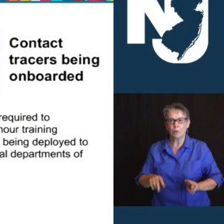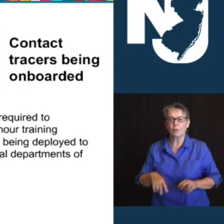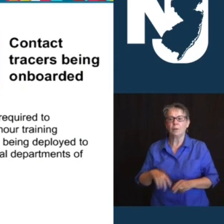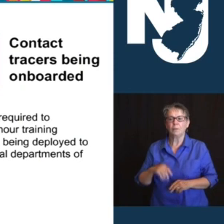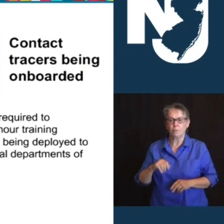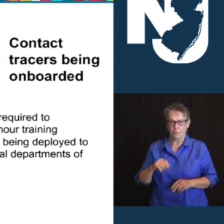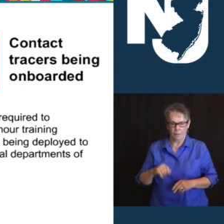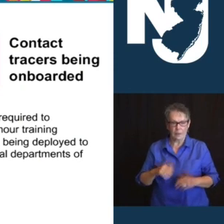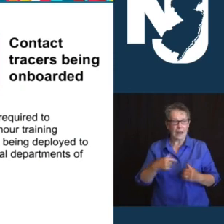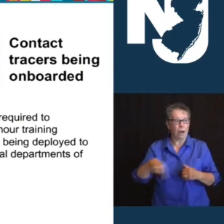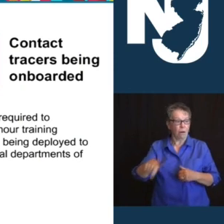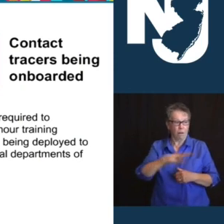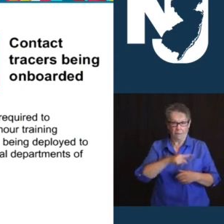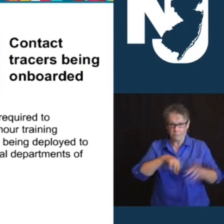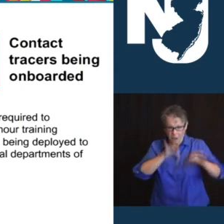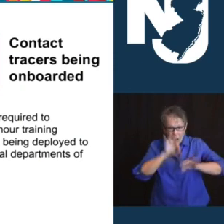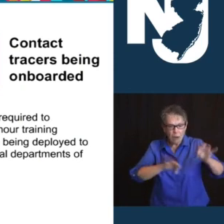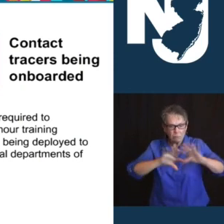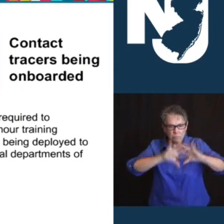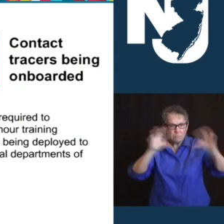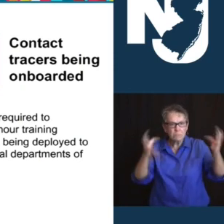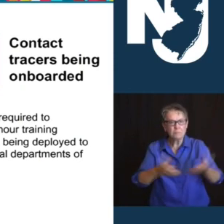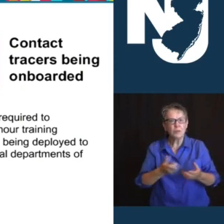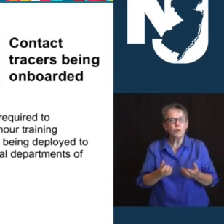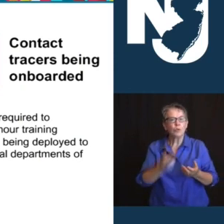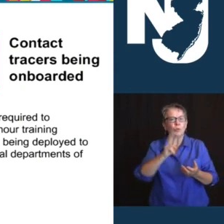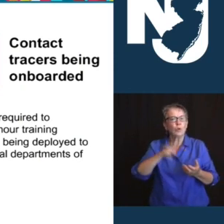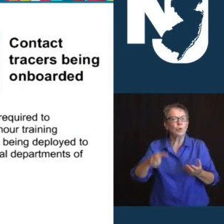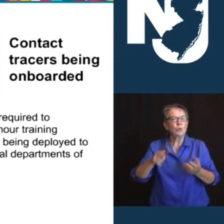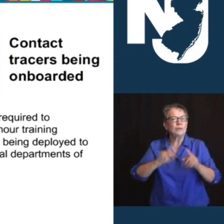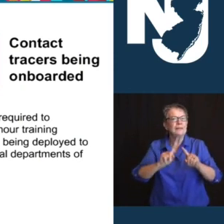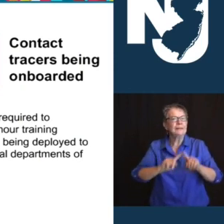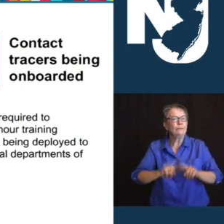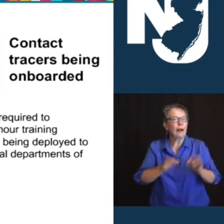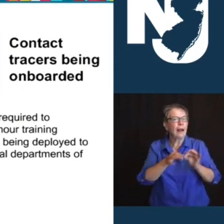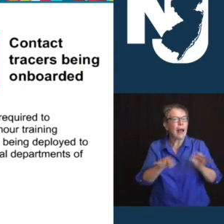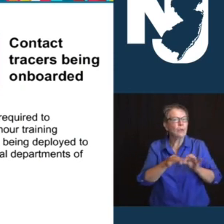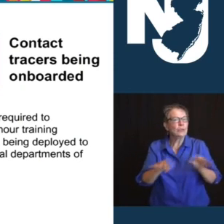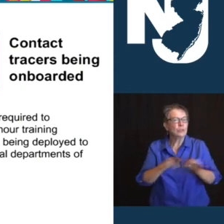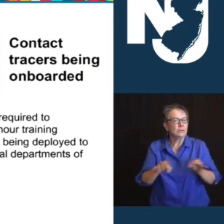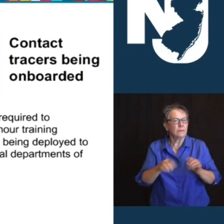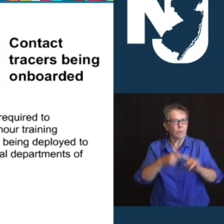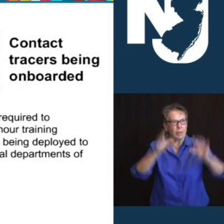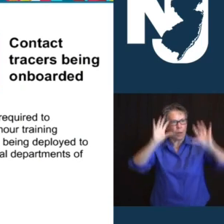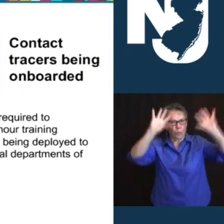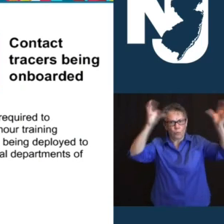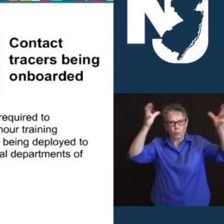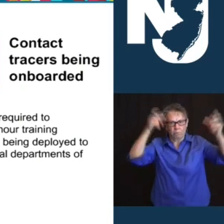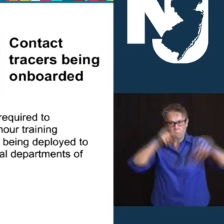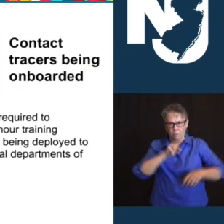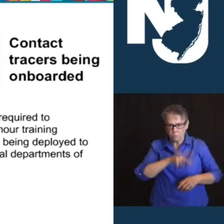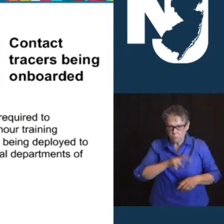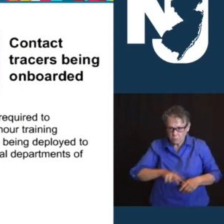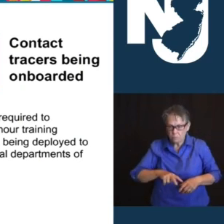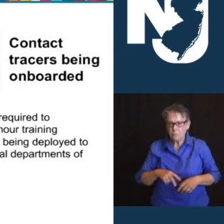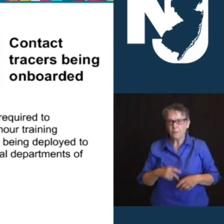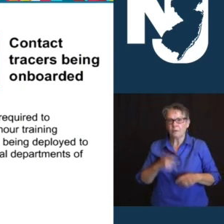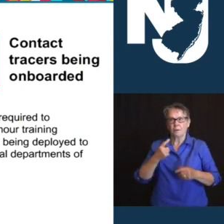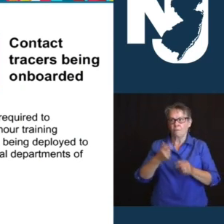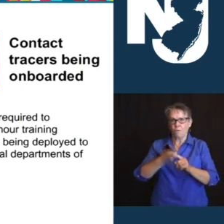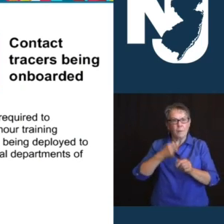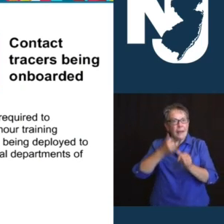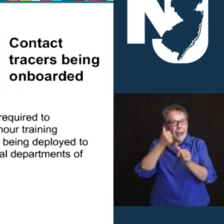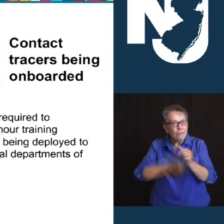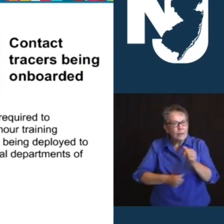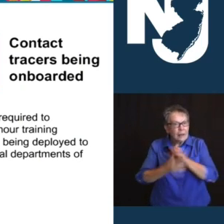And 231 contact tracers are onboarded as of June 23rd, with this number rapidly increasing in